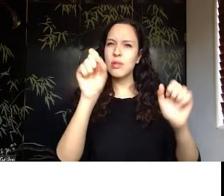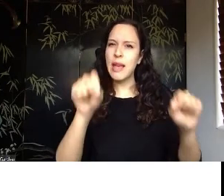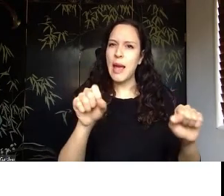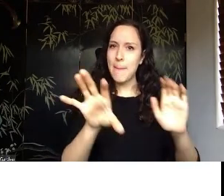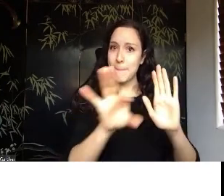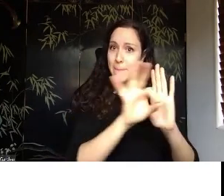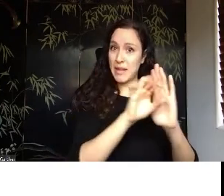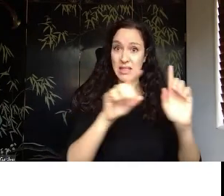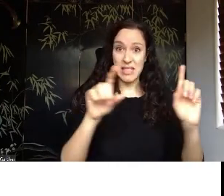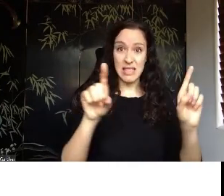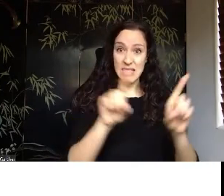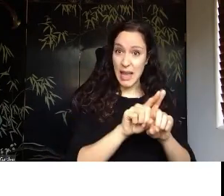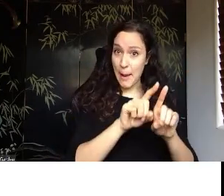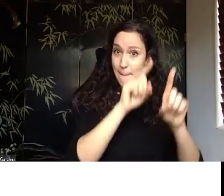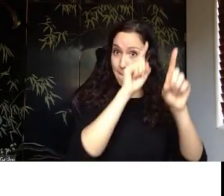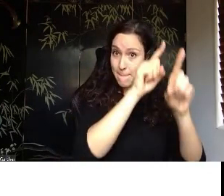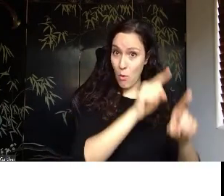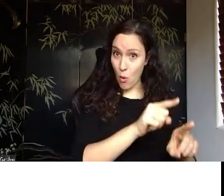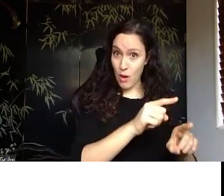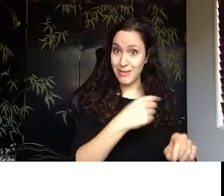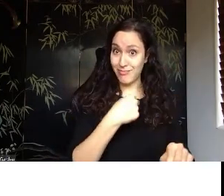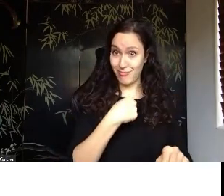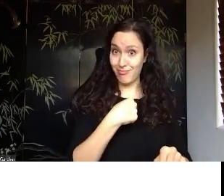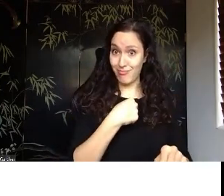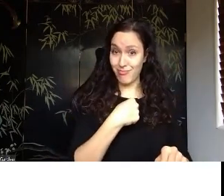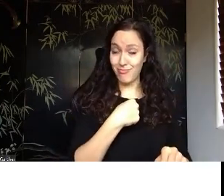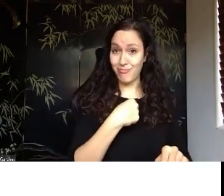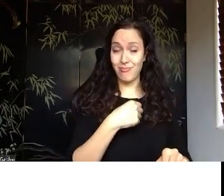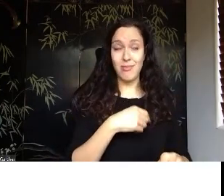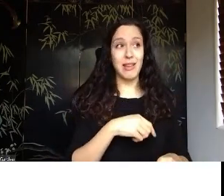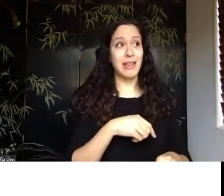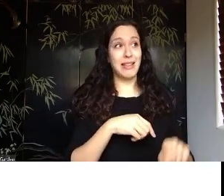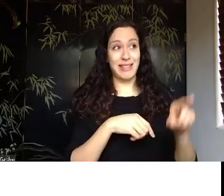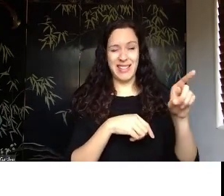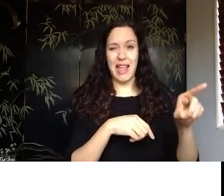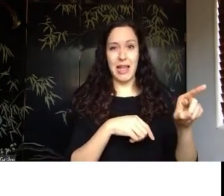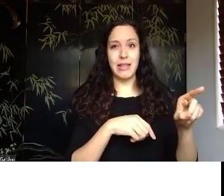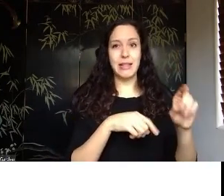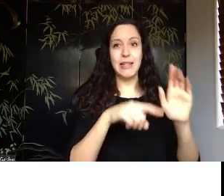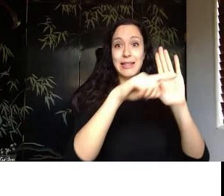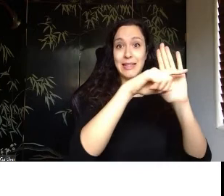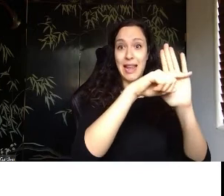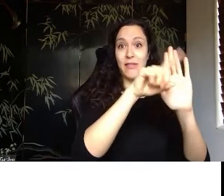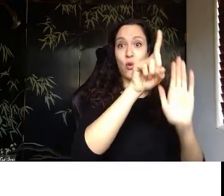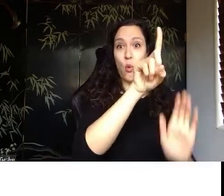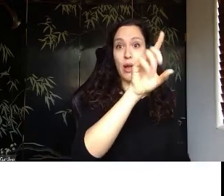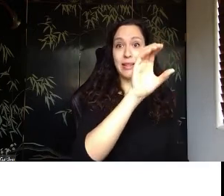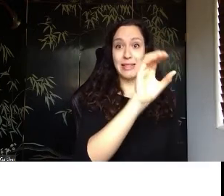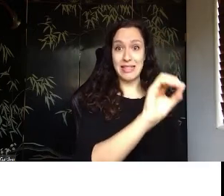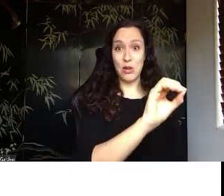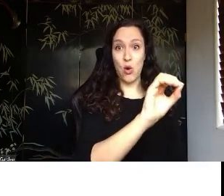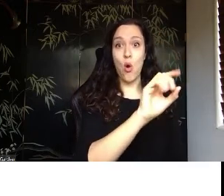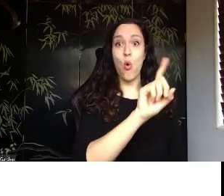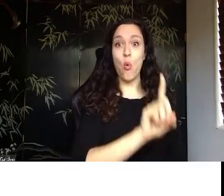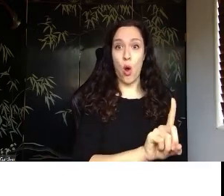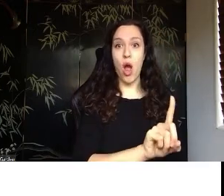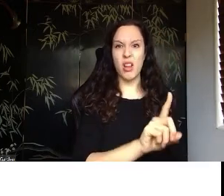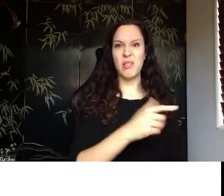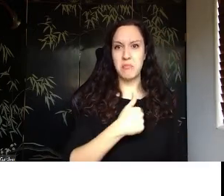did. When I go over this one, I'll use negative 1, 0, 1. So go ahead